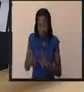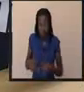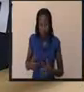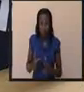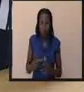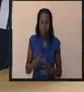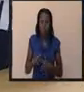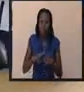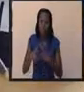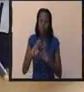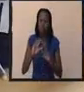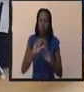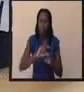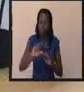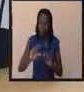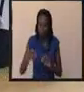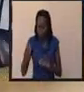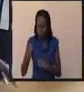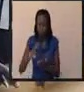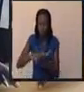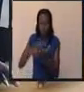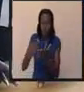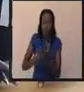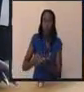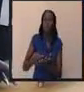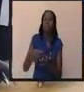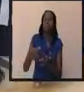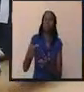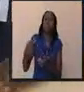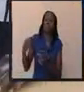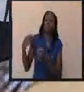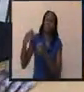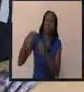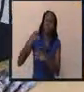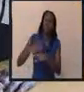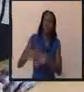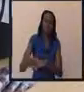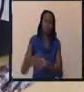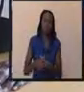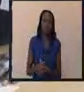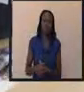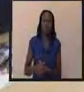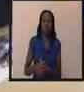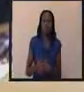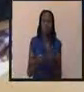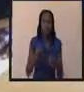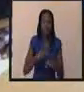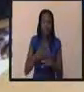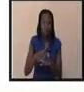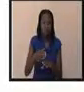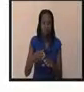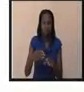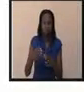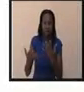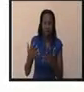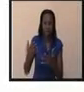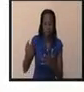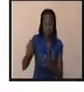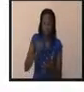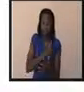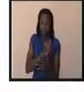use letters to represent the type of gene. Okay? Now, a letter B, let's say, for instance, this is